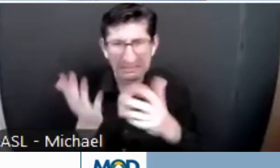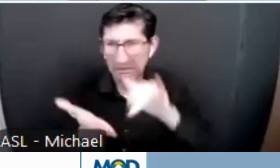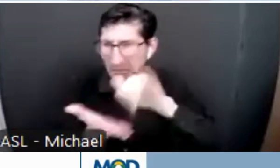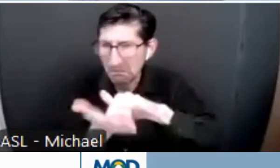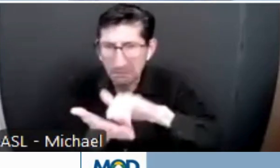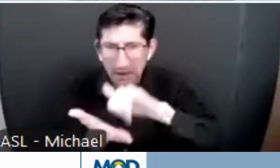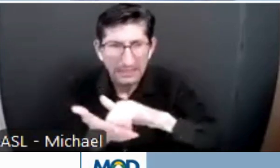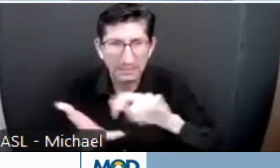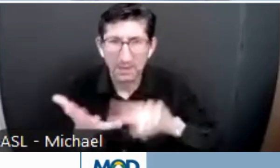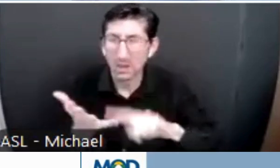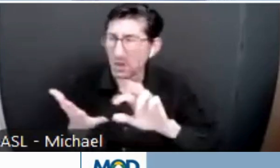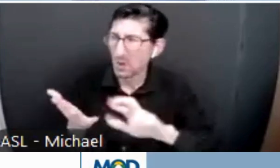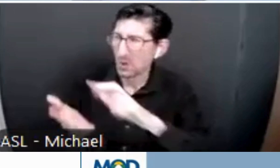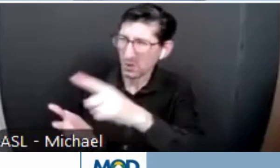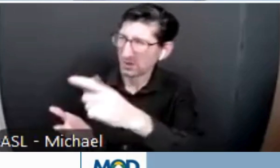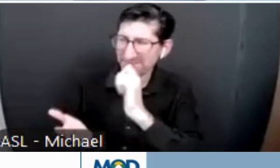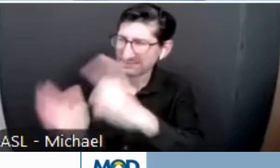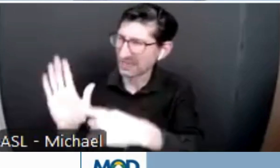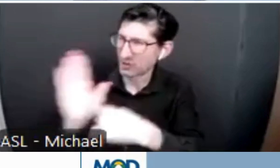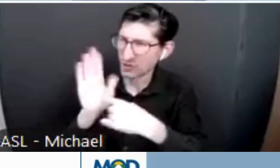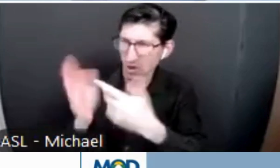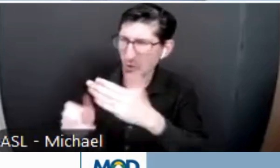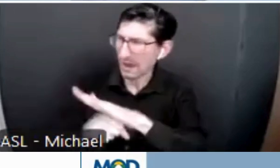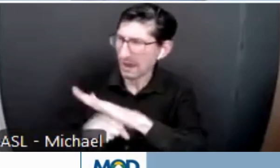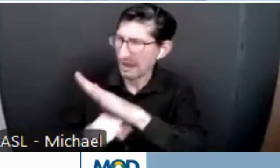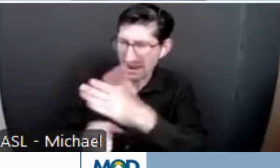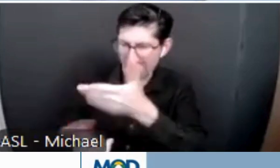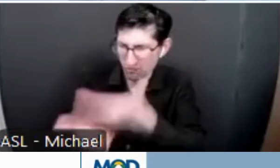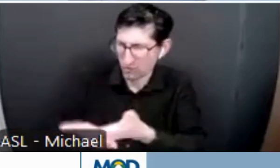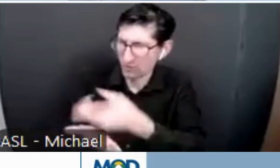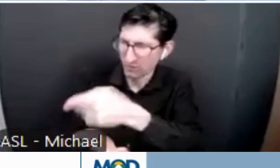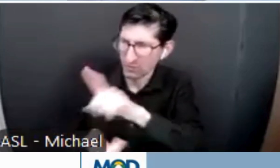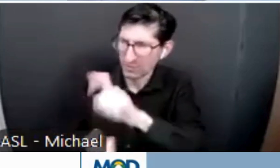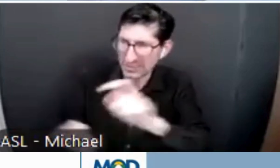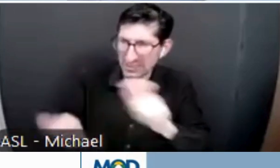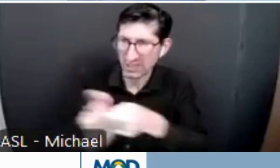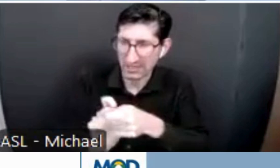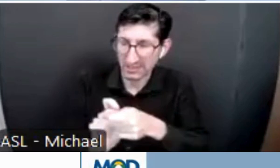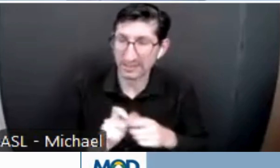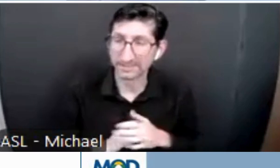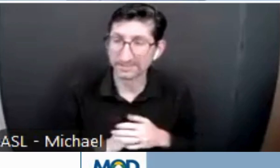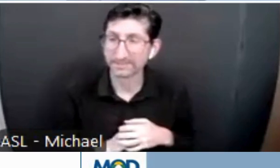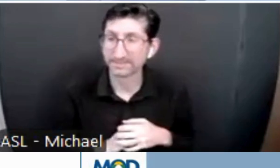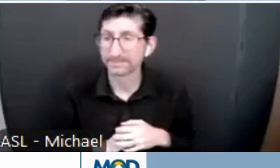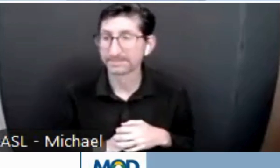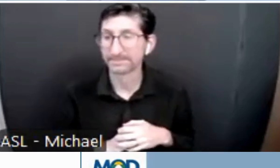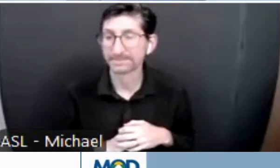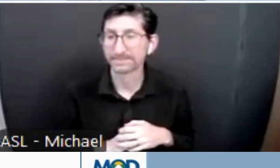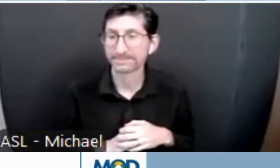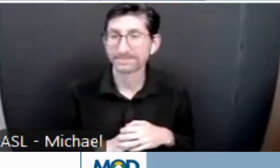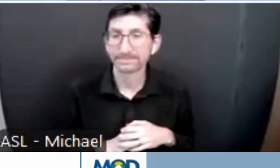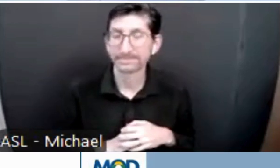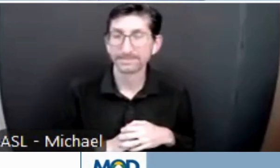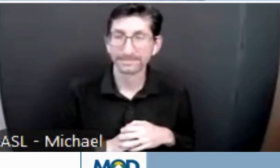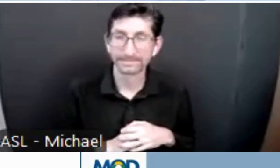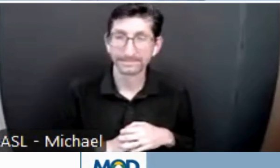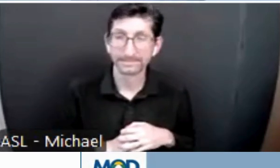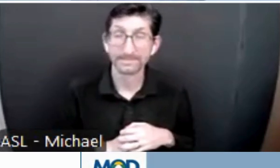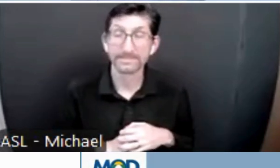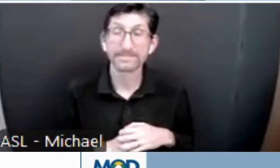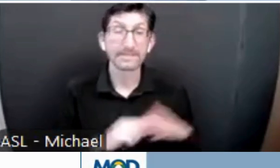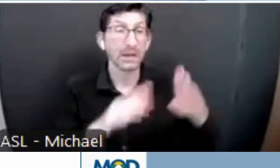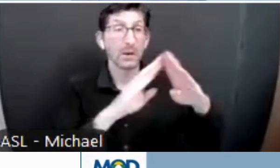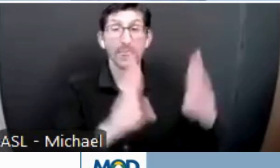to suggest that it's needed. Now, we all know that just because a housing provider